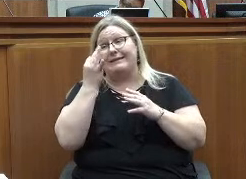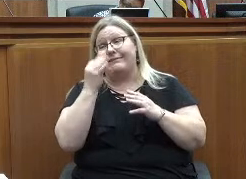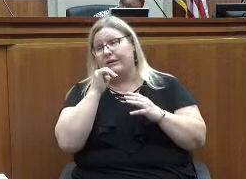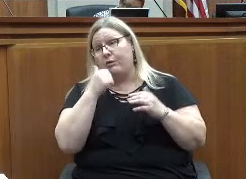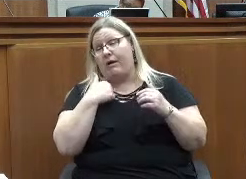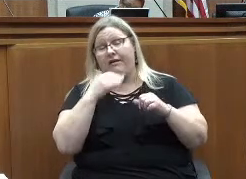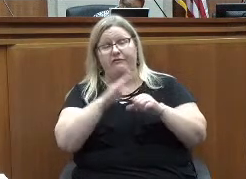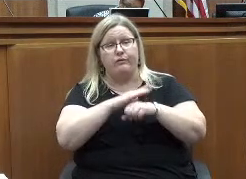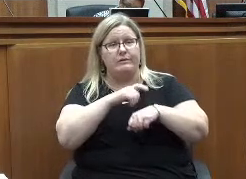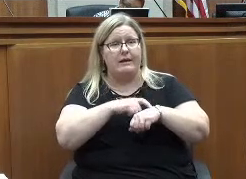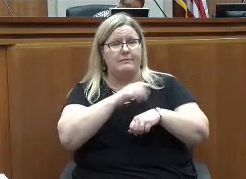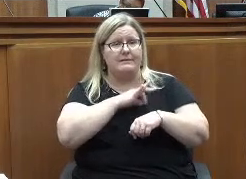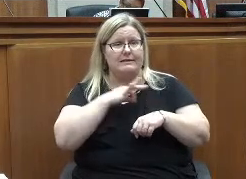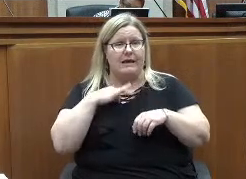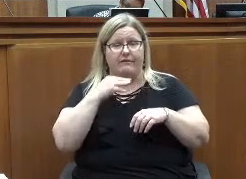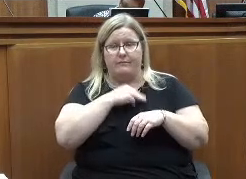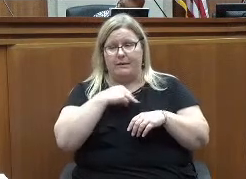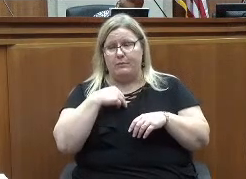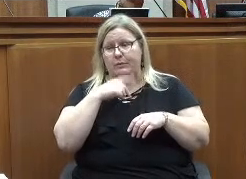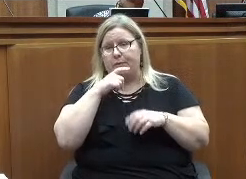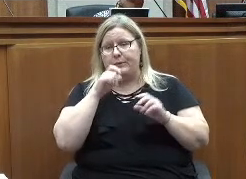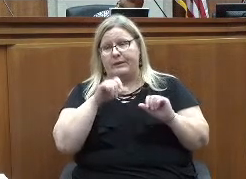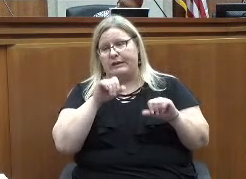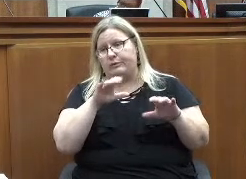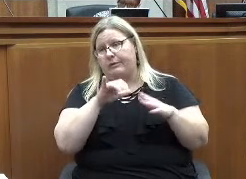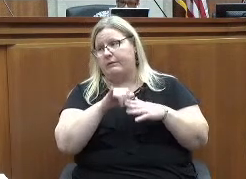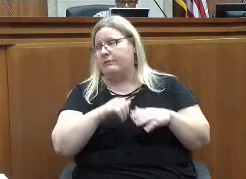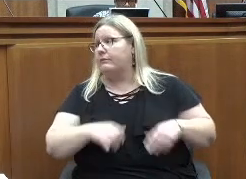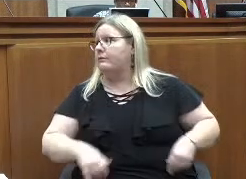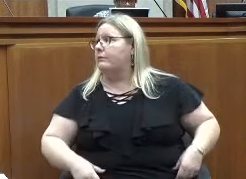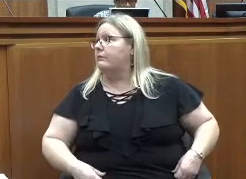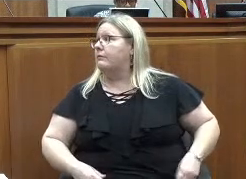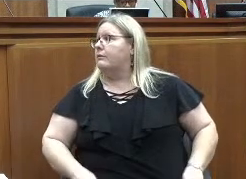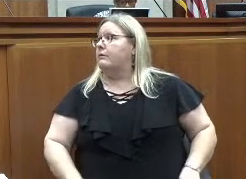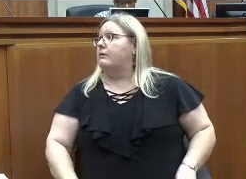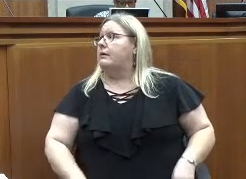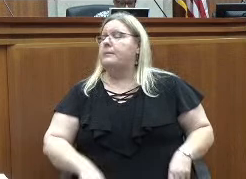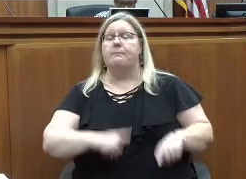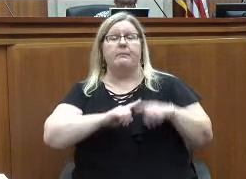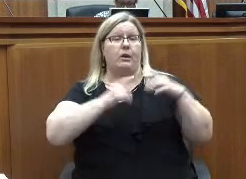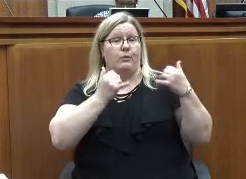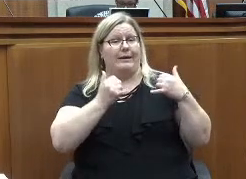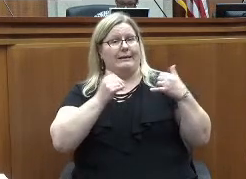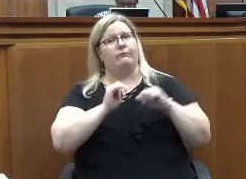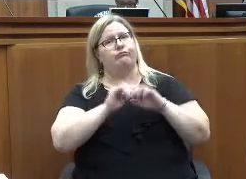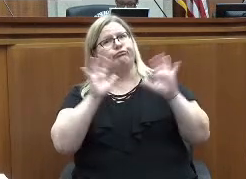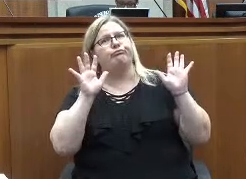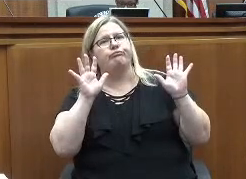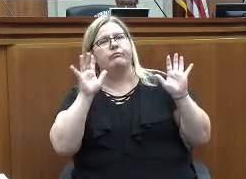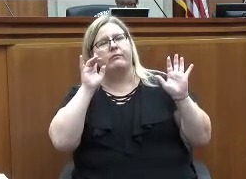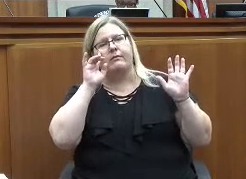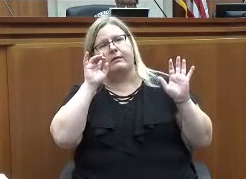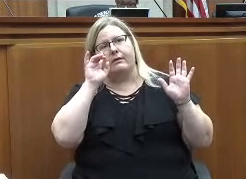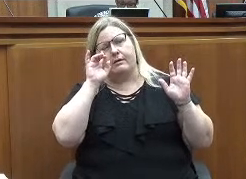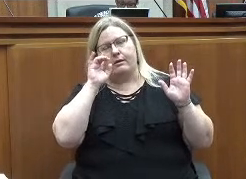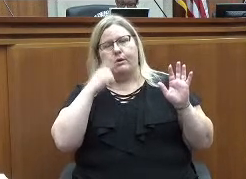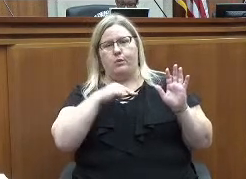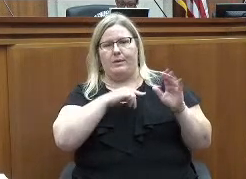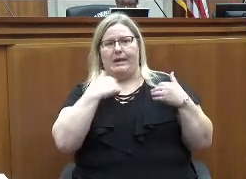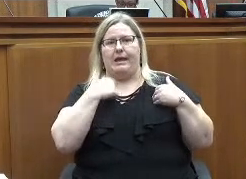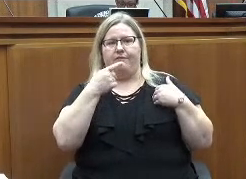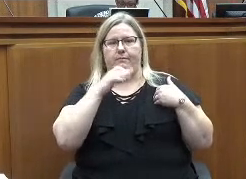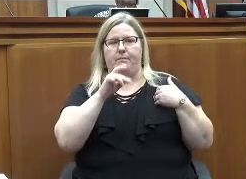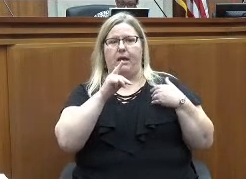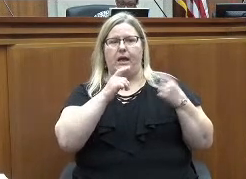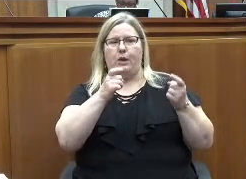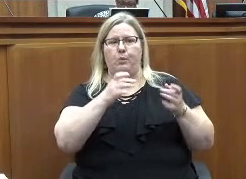have a full-time staff member who can do that. But right now, right, it's pretty clear that we have pod operators